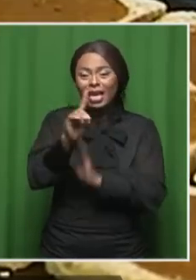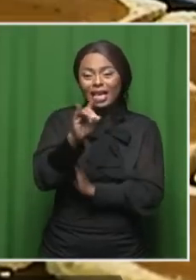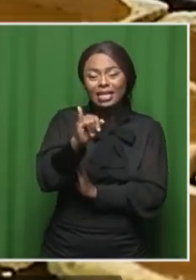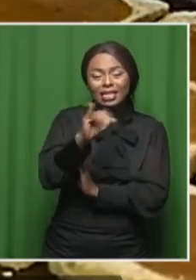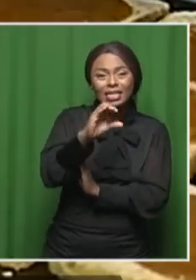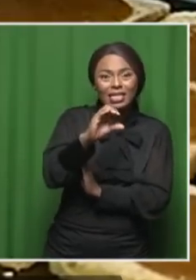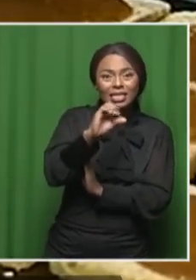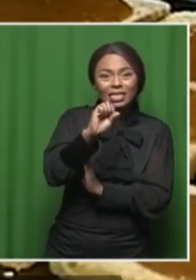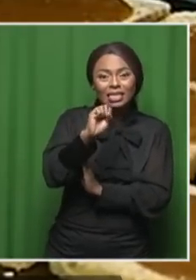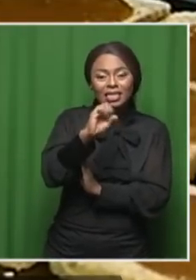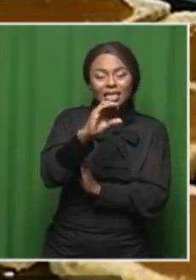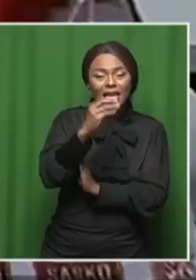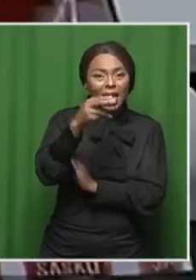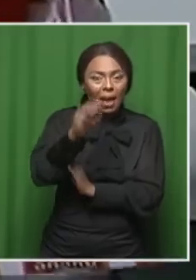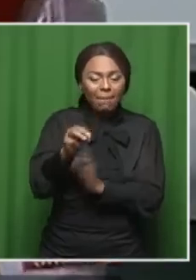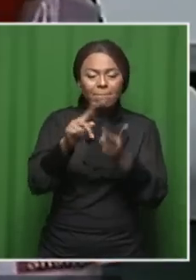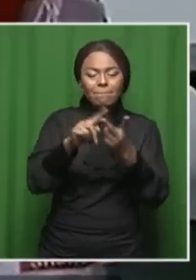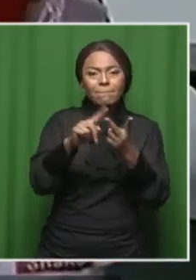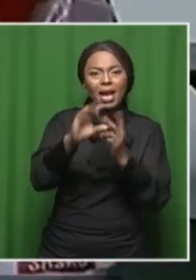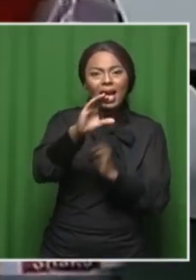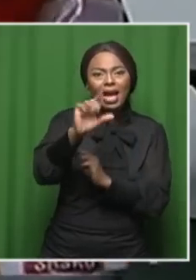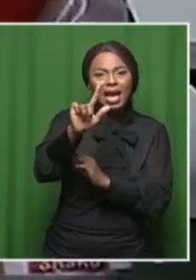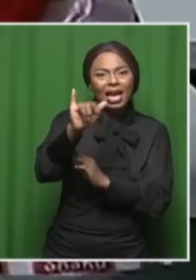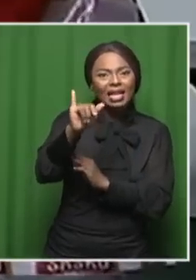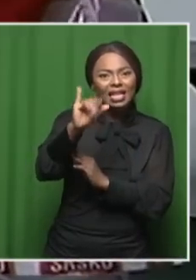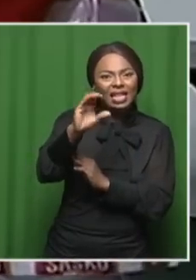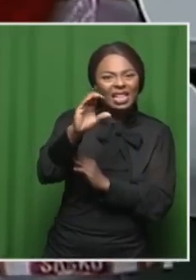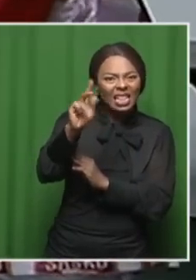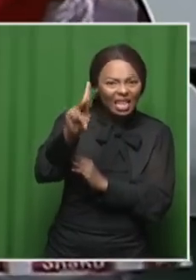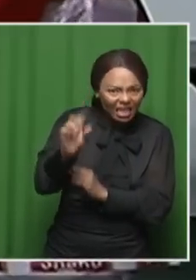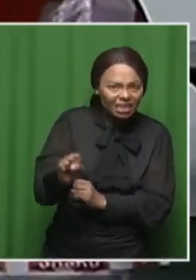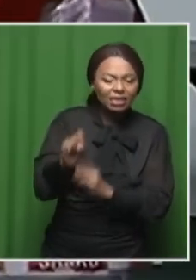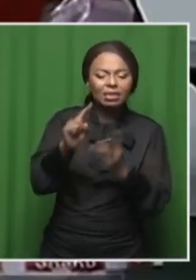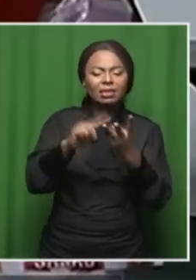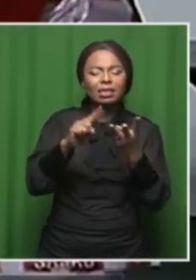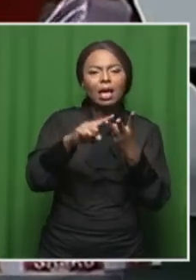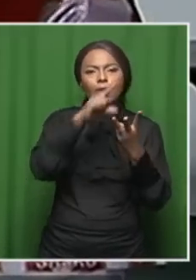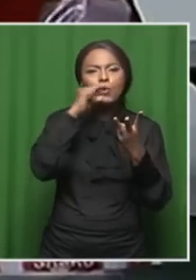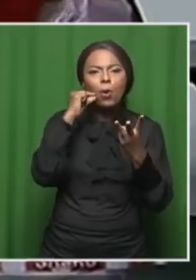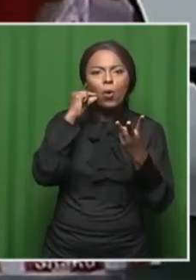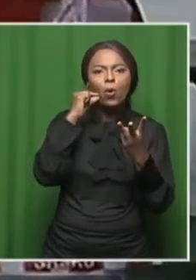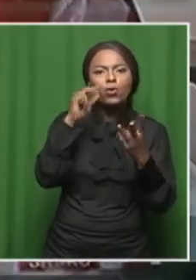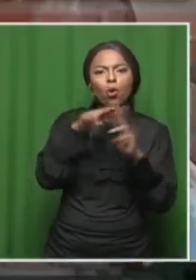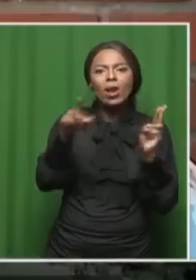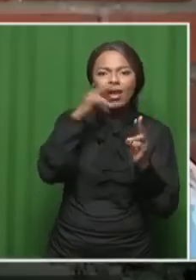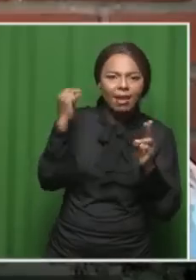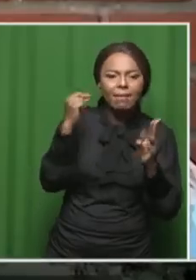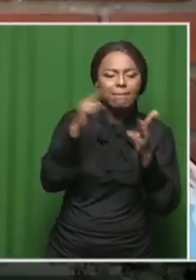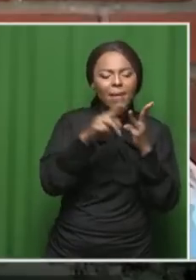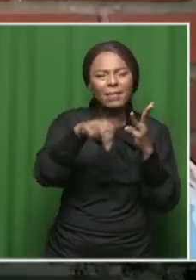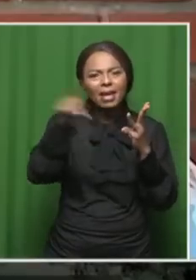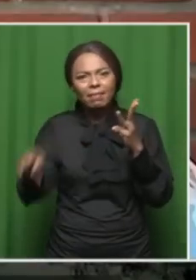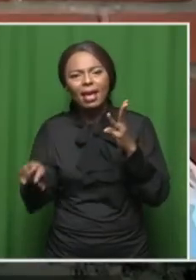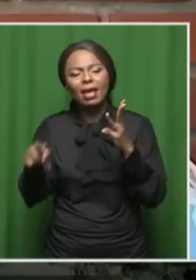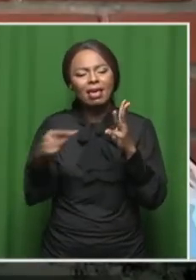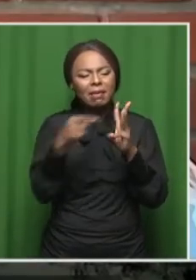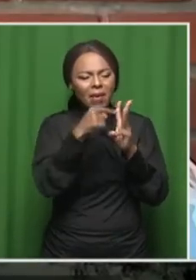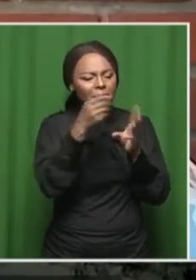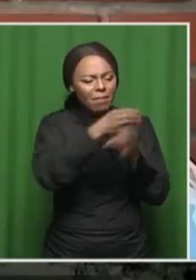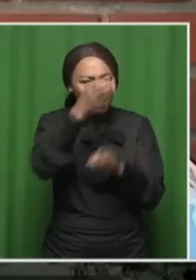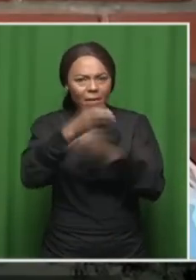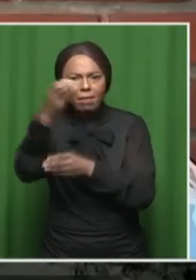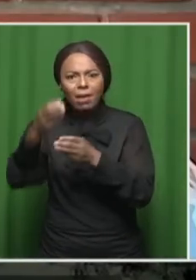talking your Clicks, and then of course there's the no-name brand Pick n Pay. So, I mean, this is a range